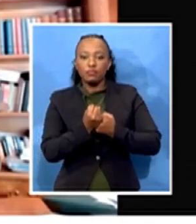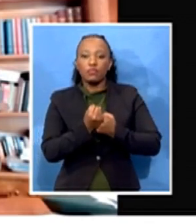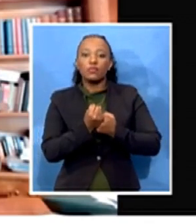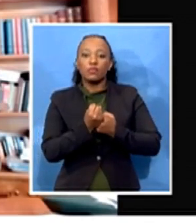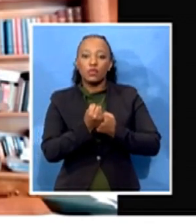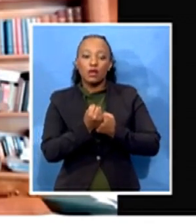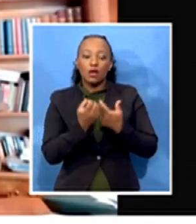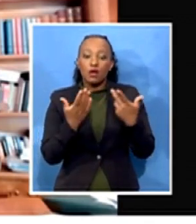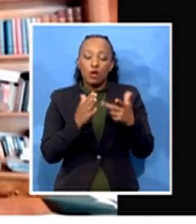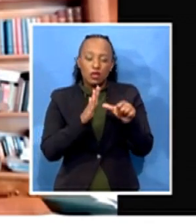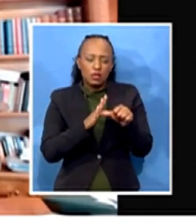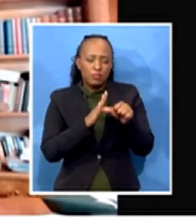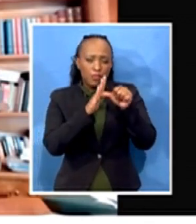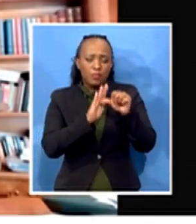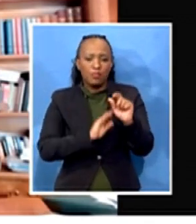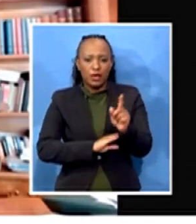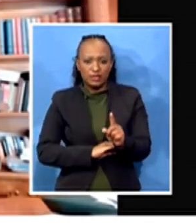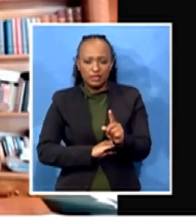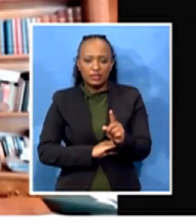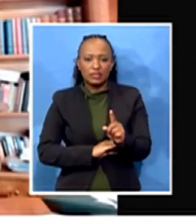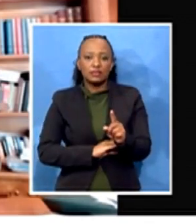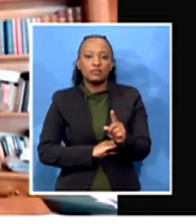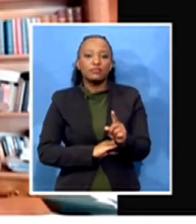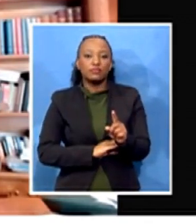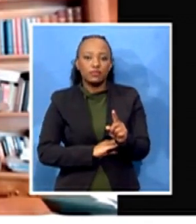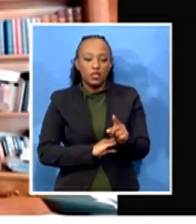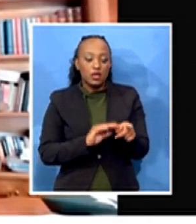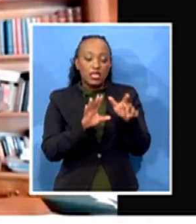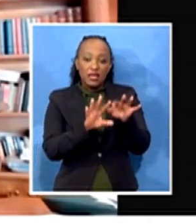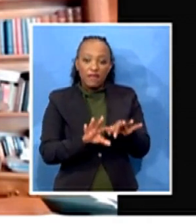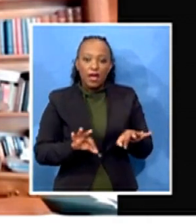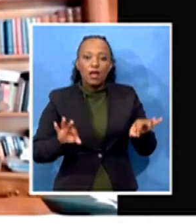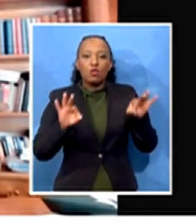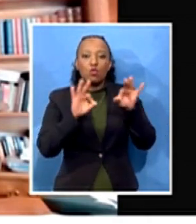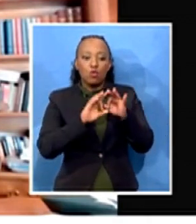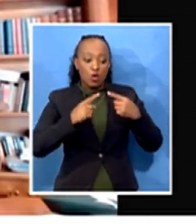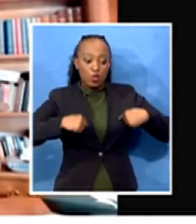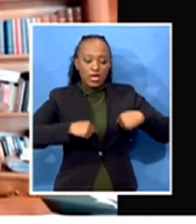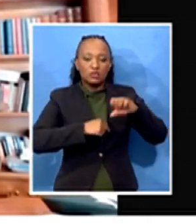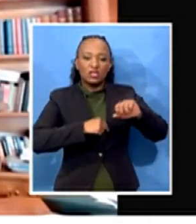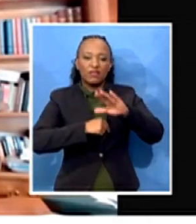of values that we have embraced as South Africans, the rule of law.